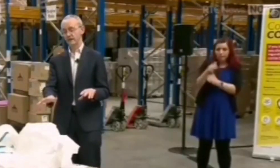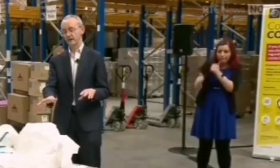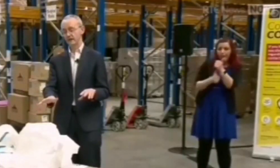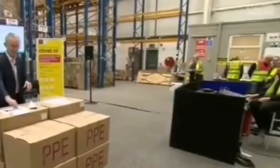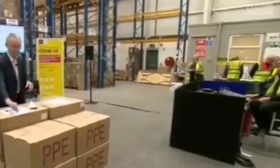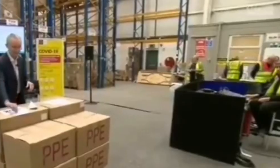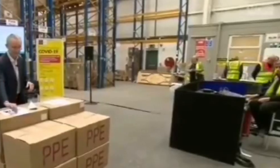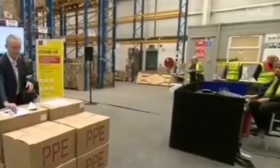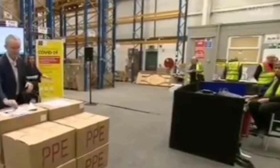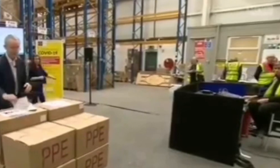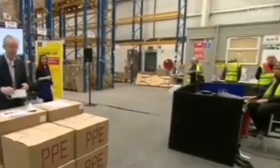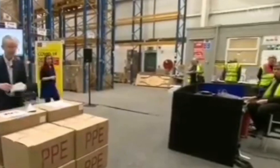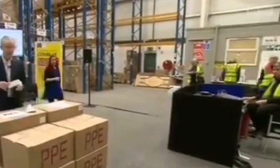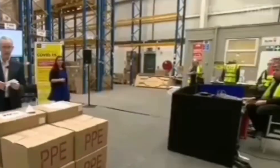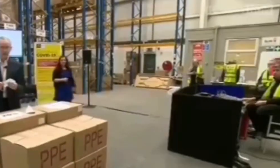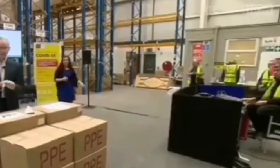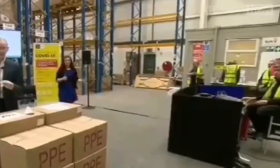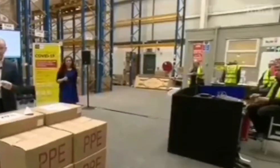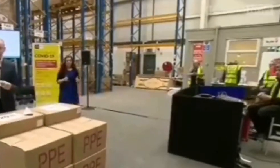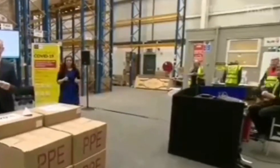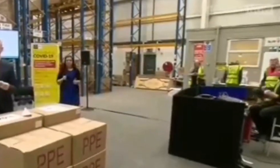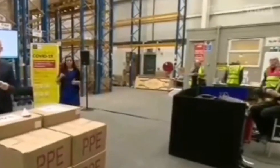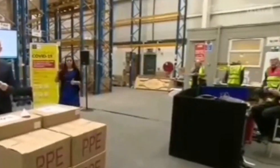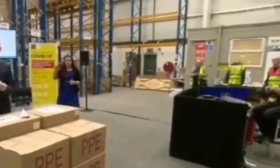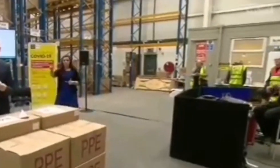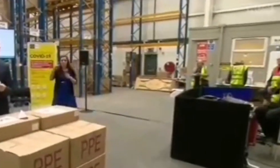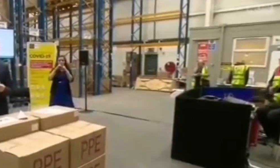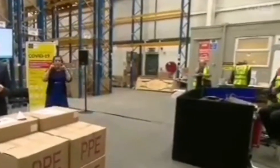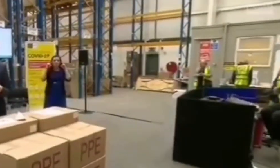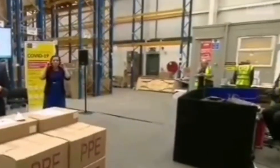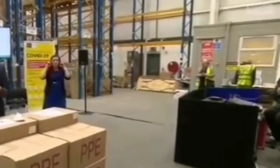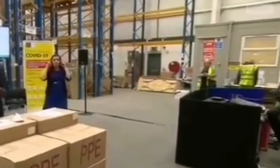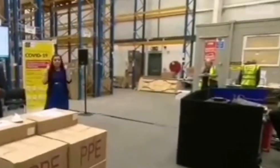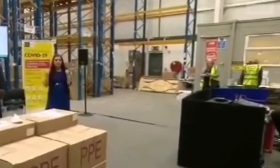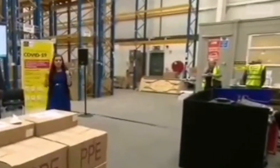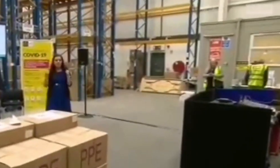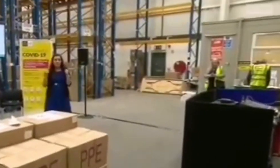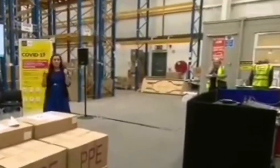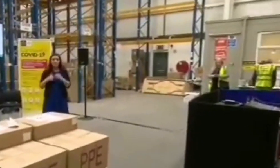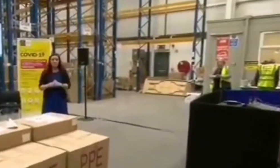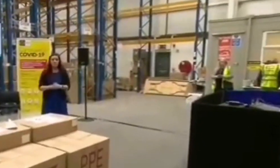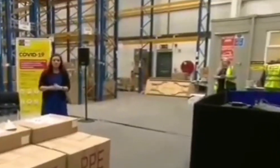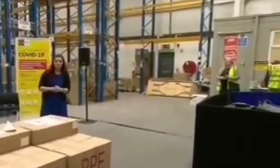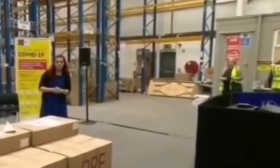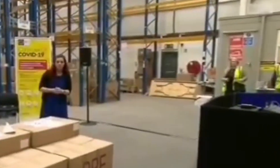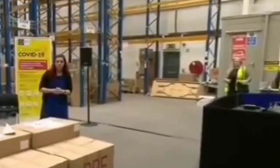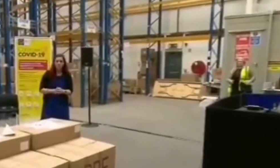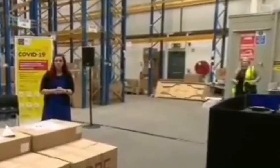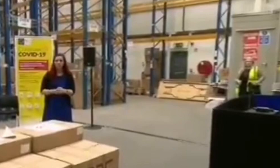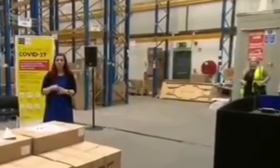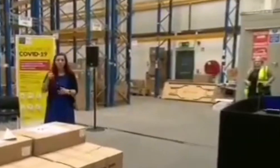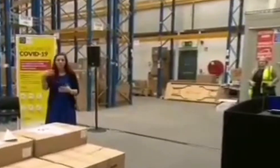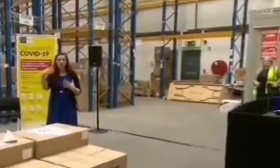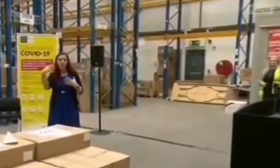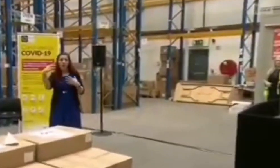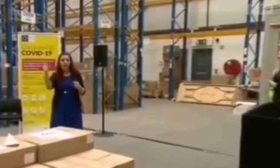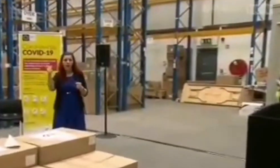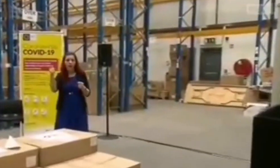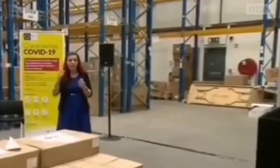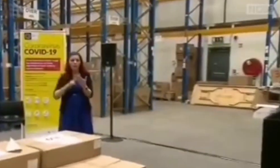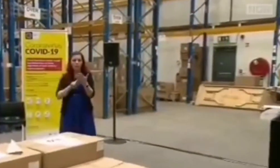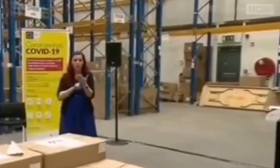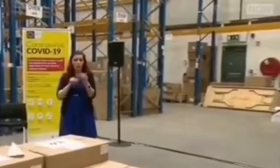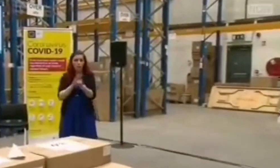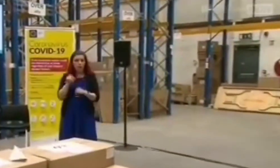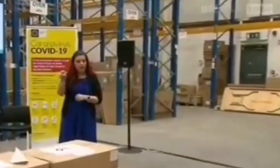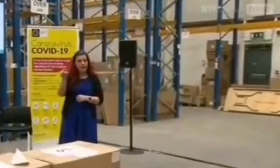reserve. Masks that we would have a reserve use for. So